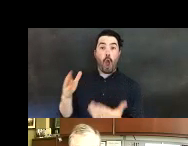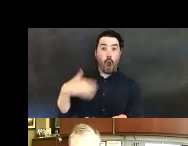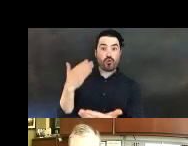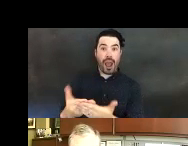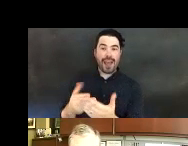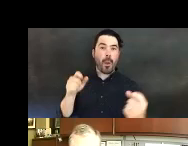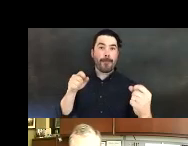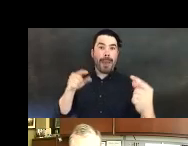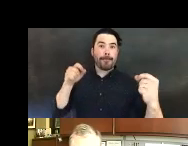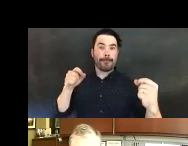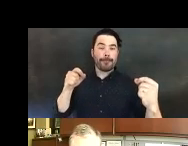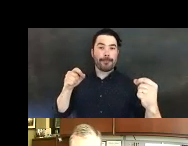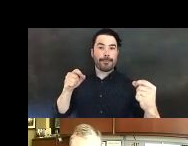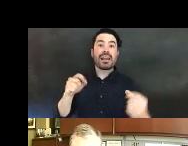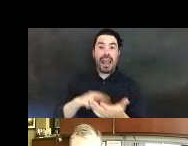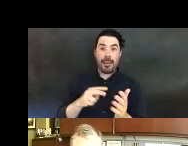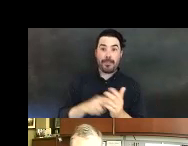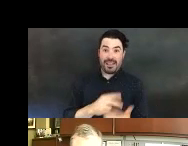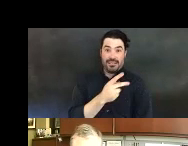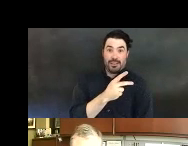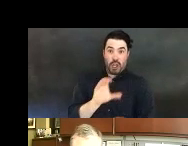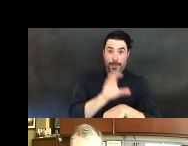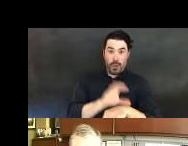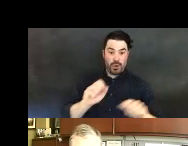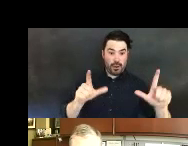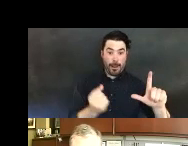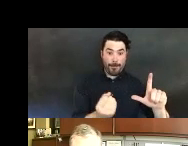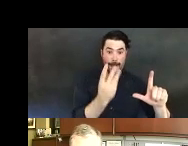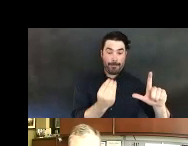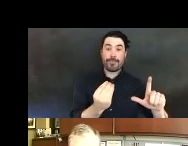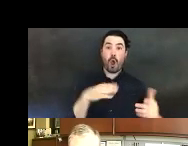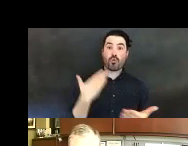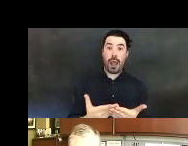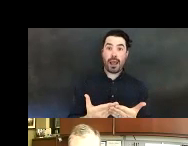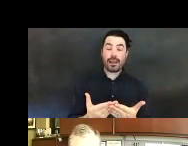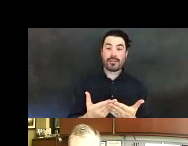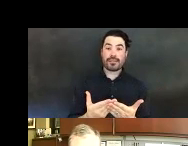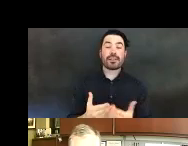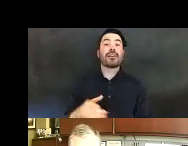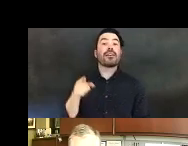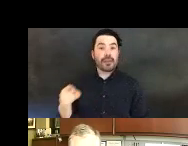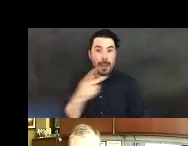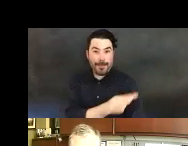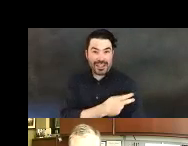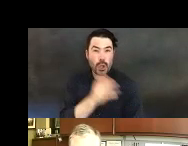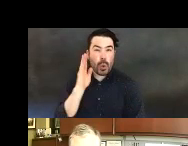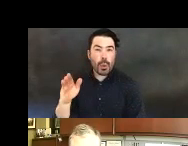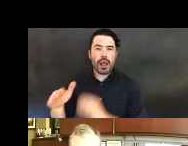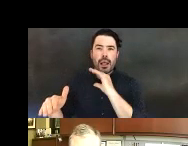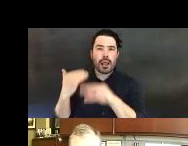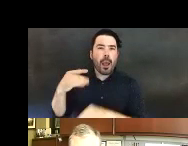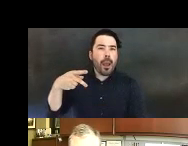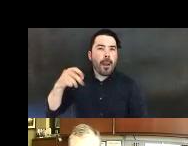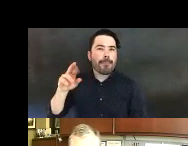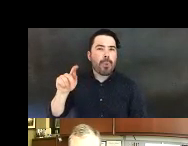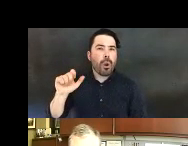in MyChart. So when the appointment's scheduled, the patient will get a reminder on the portal within 72 hours of the visit,